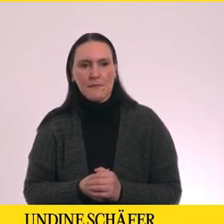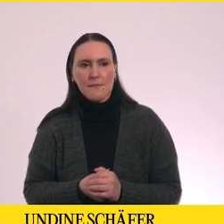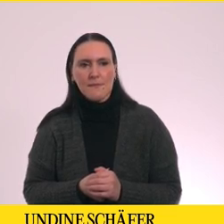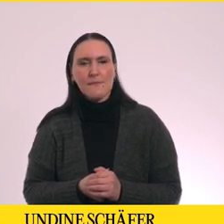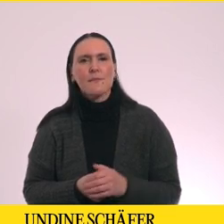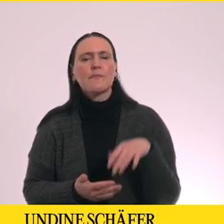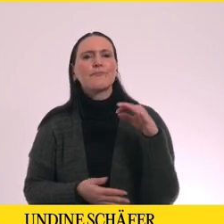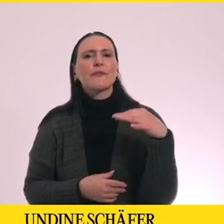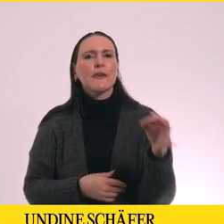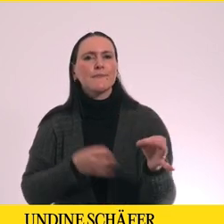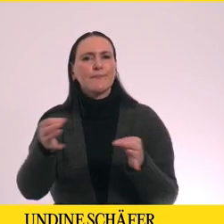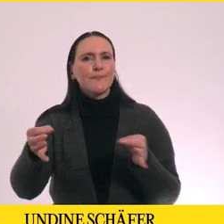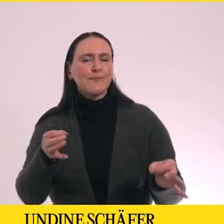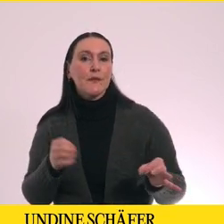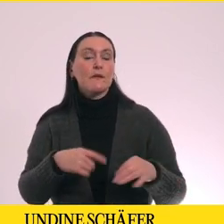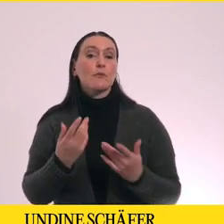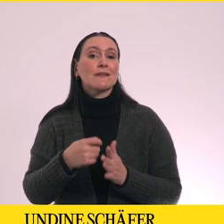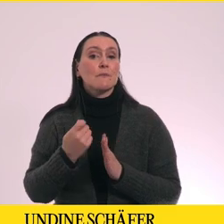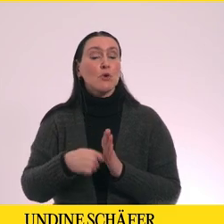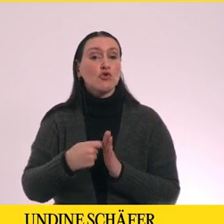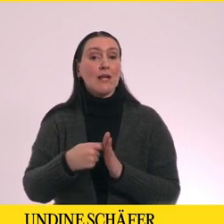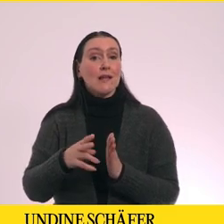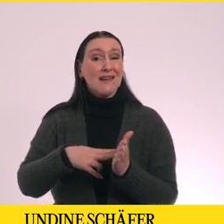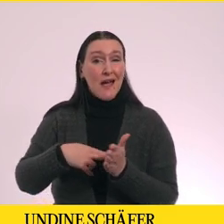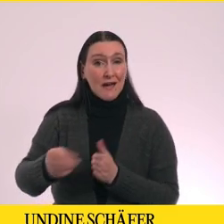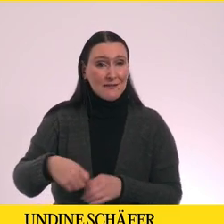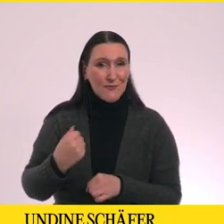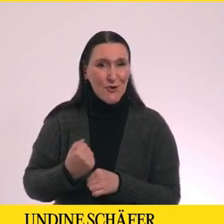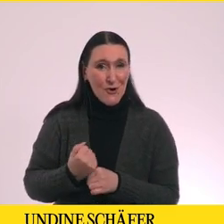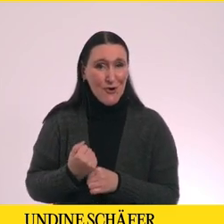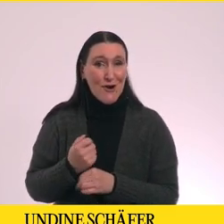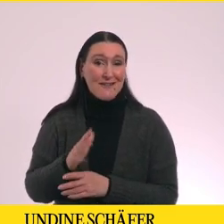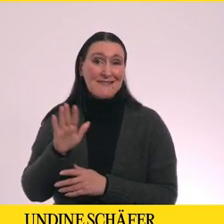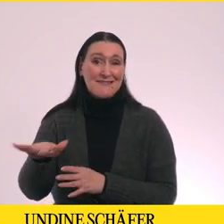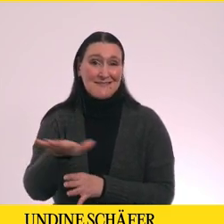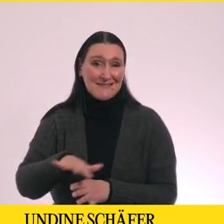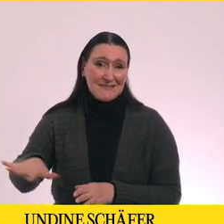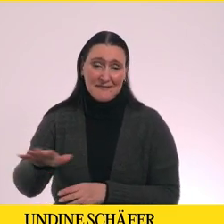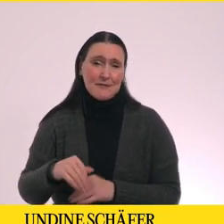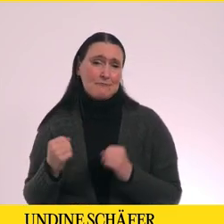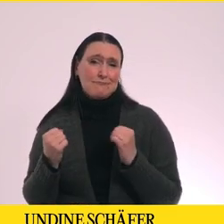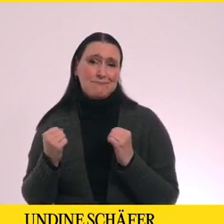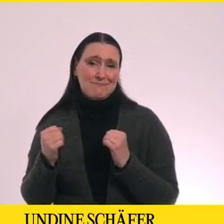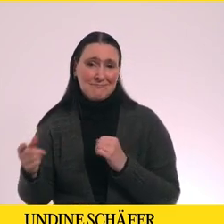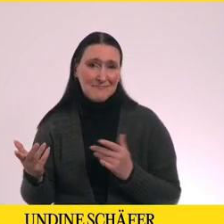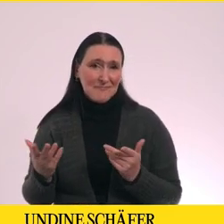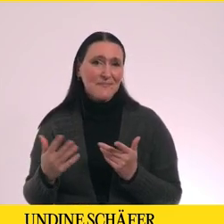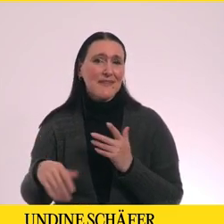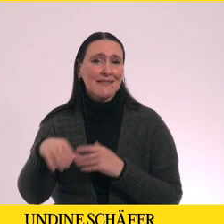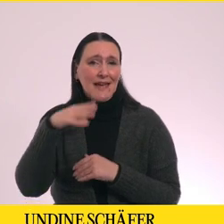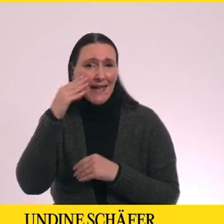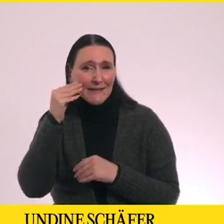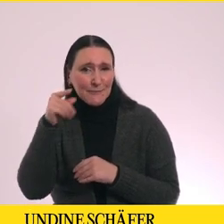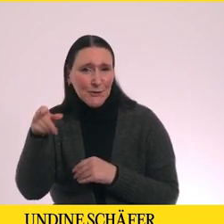and it is very nice to see project artworks in their own space today. To experience that is